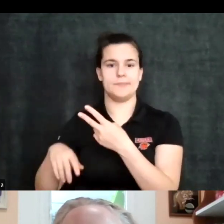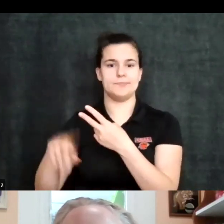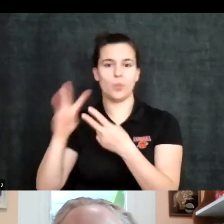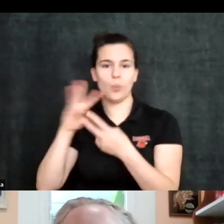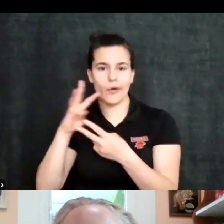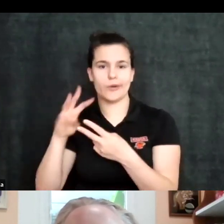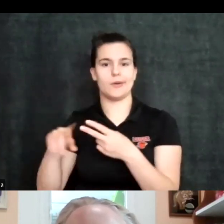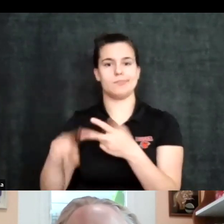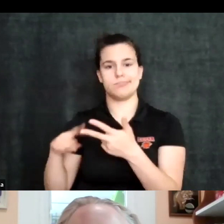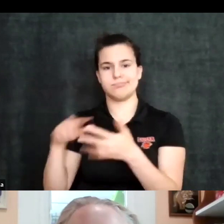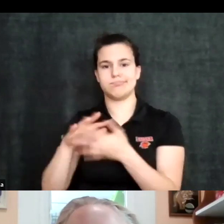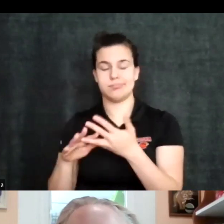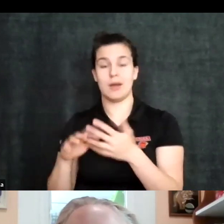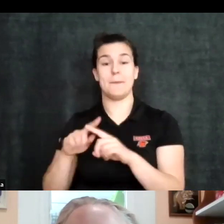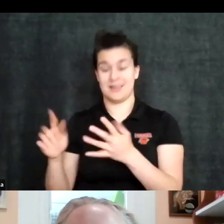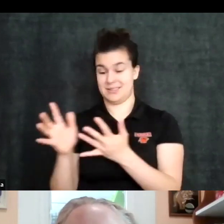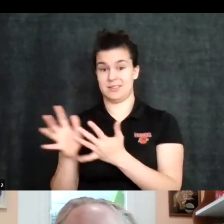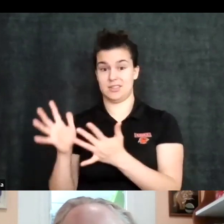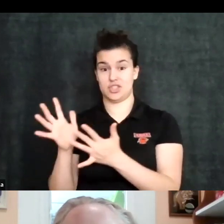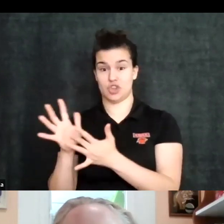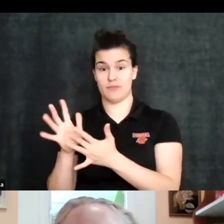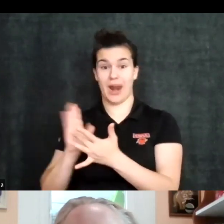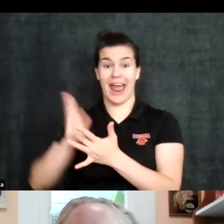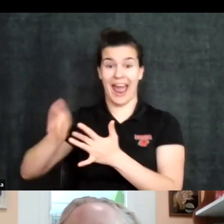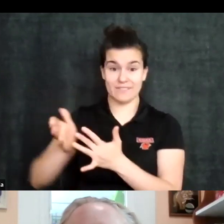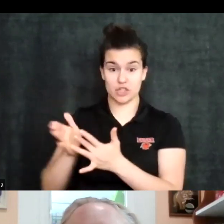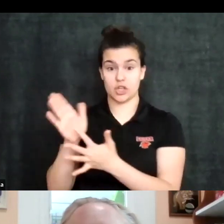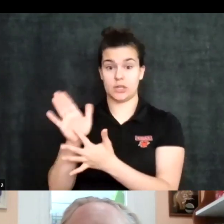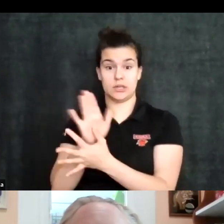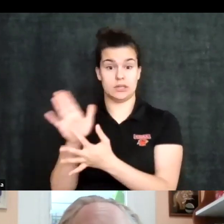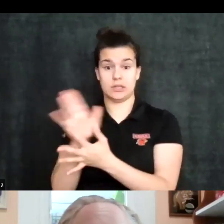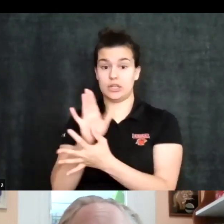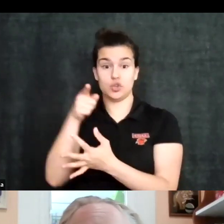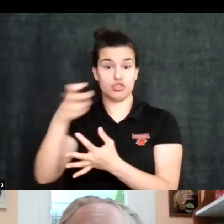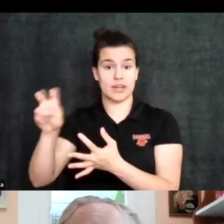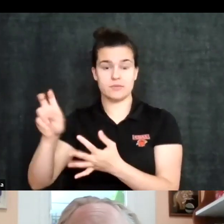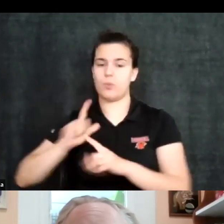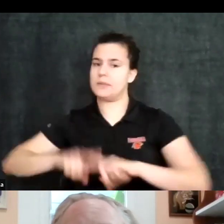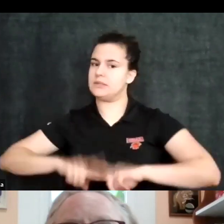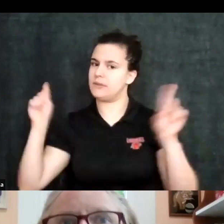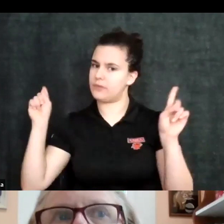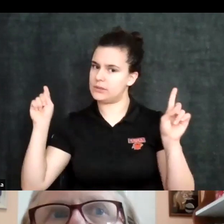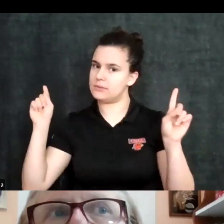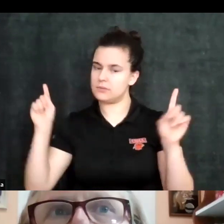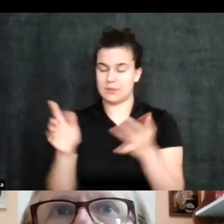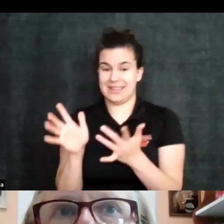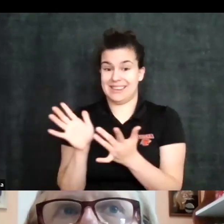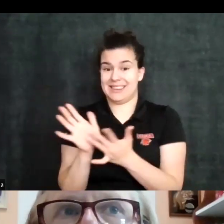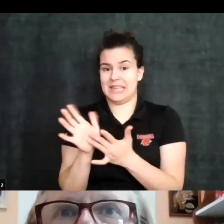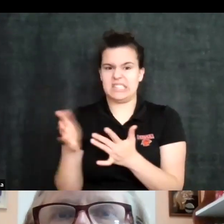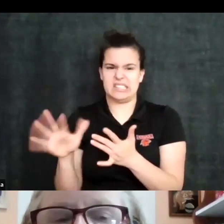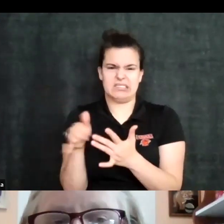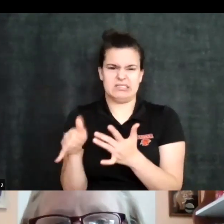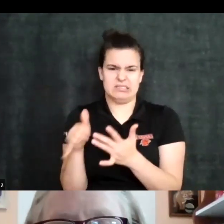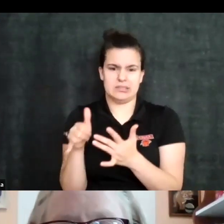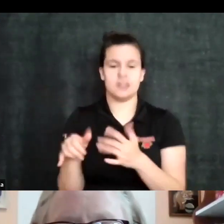too many courses that would need to be taken up if you transfer. But that's one of the reasons we have those courses